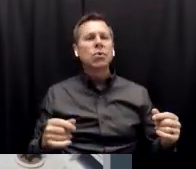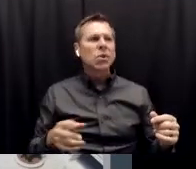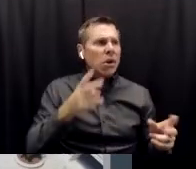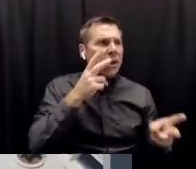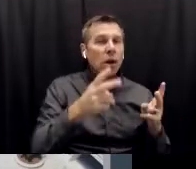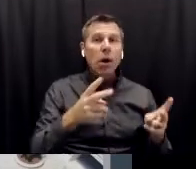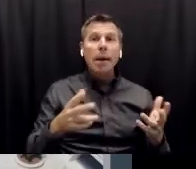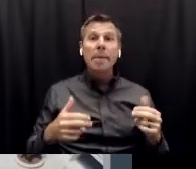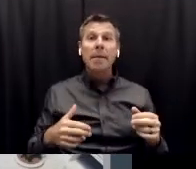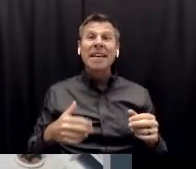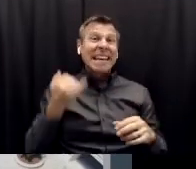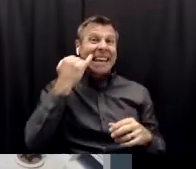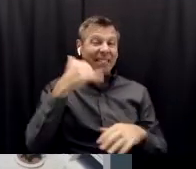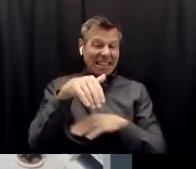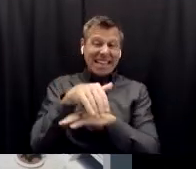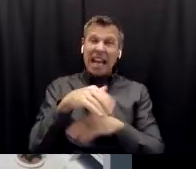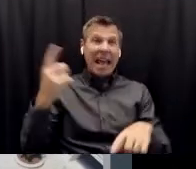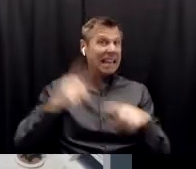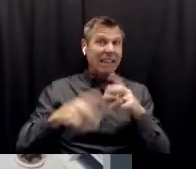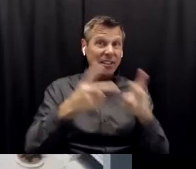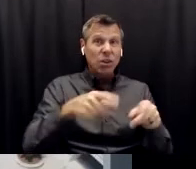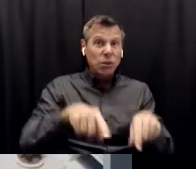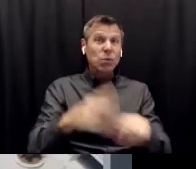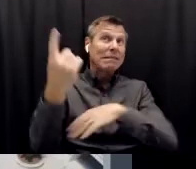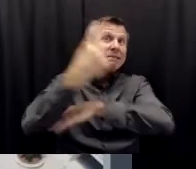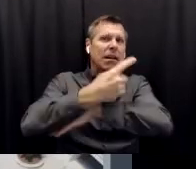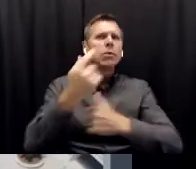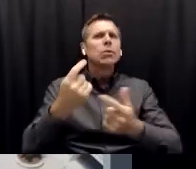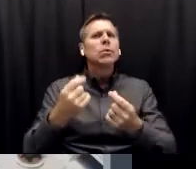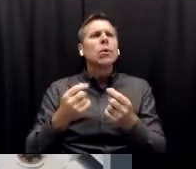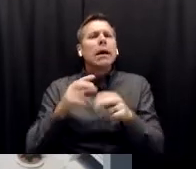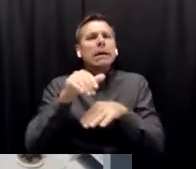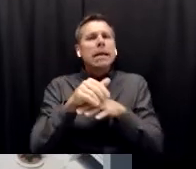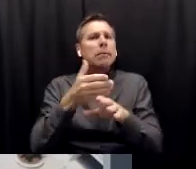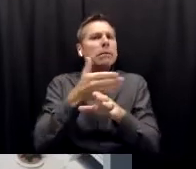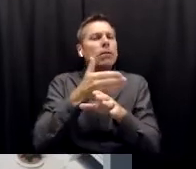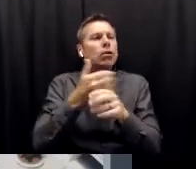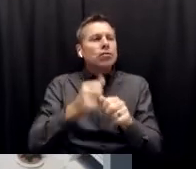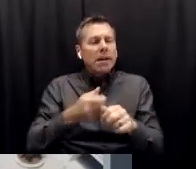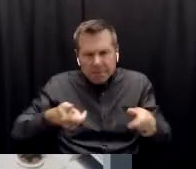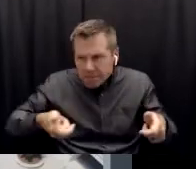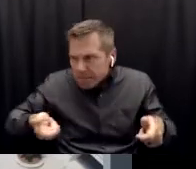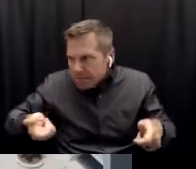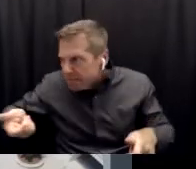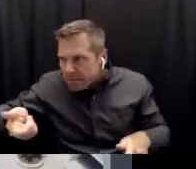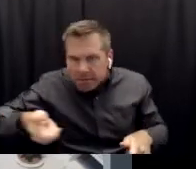flashlights before you start flying. Always, again, consider the worst possible scenario and always have